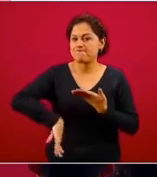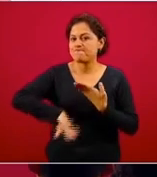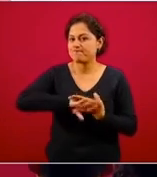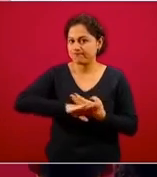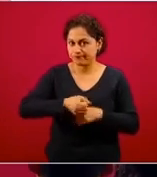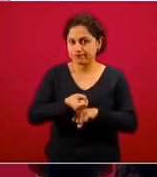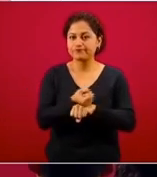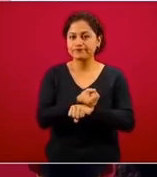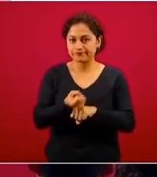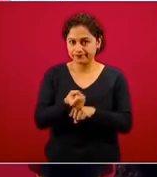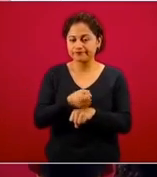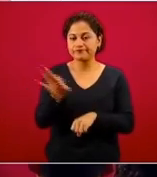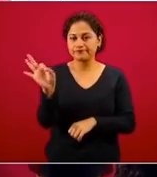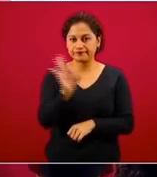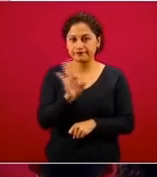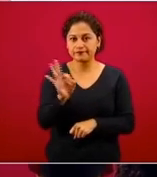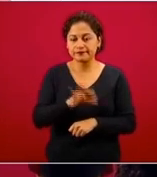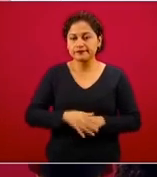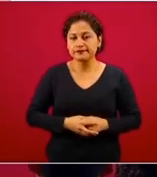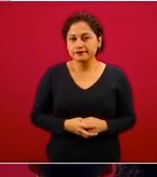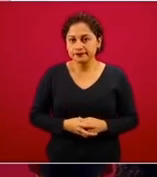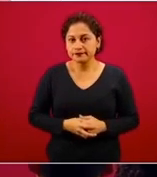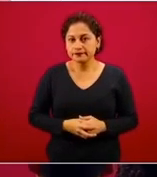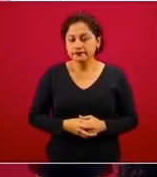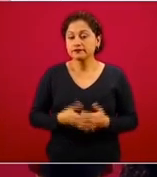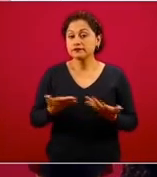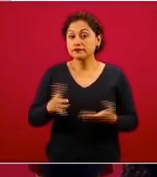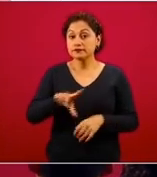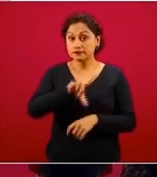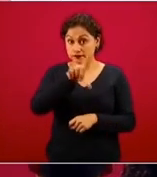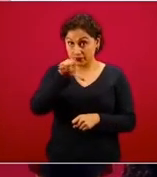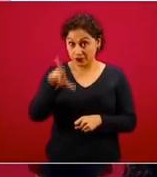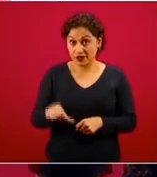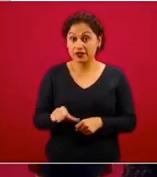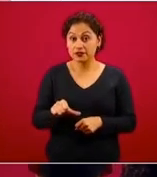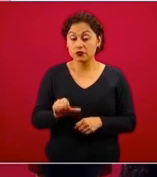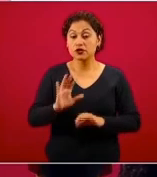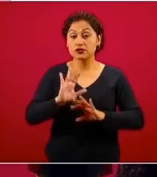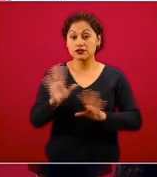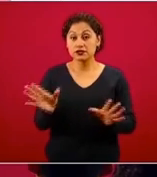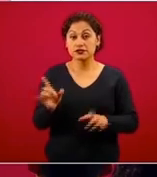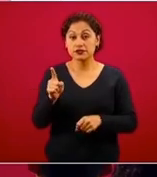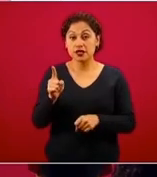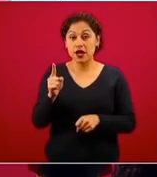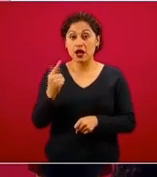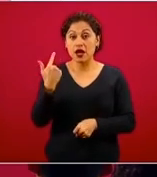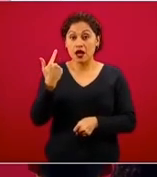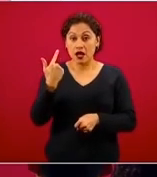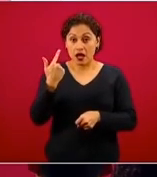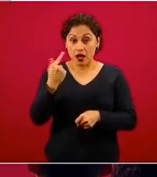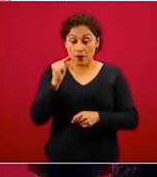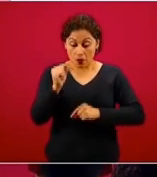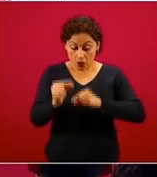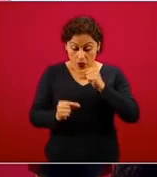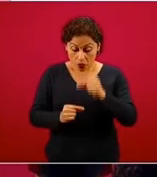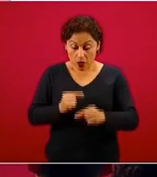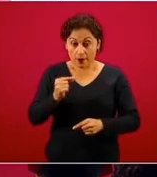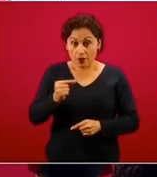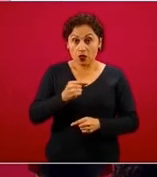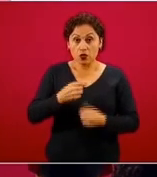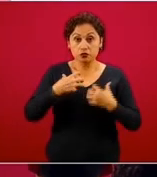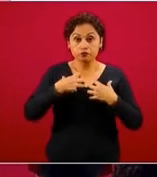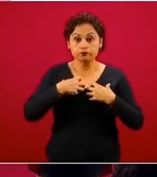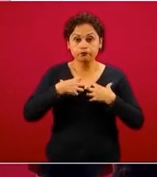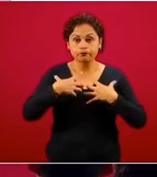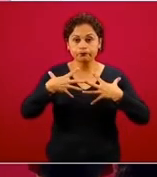después, carried out with desregulando la enzima esa fatalities related convertidora, to aumenta COVID-19, la permeabilidad de los vasos and y that resuelven have el allowed